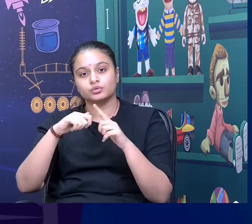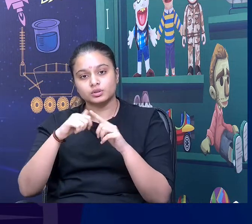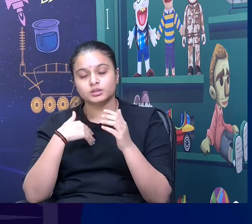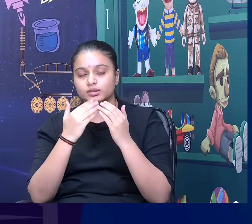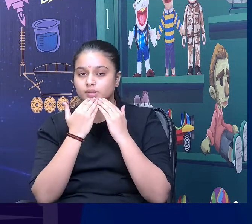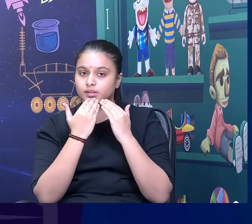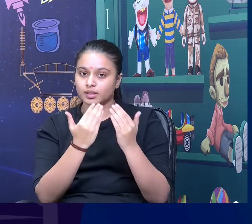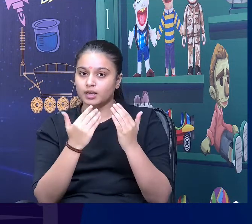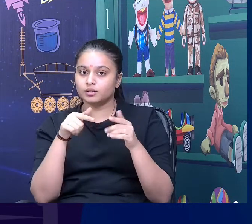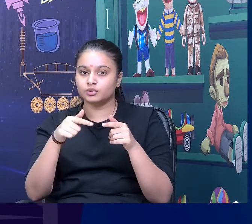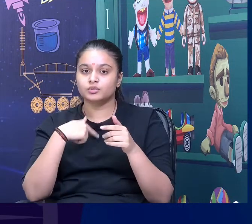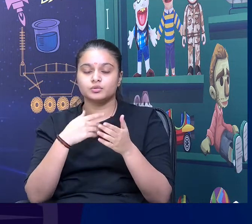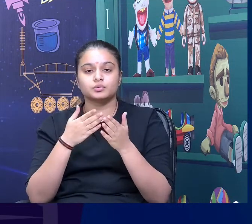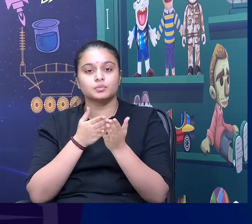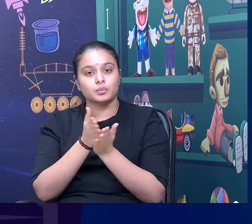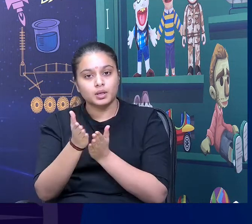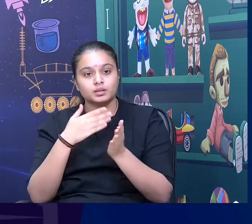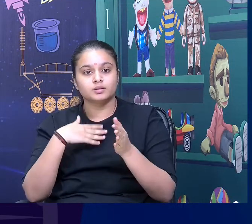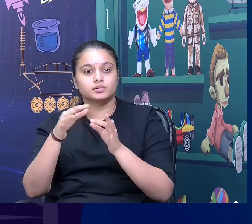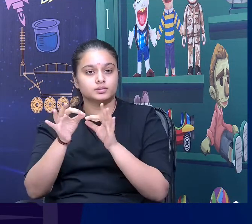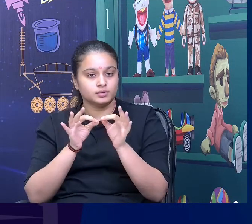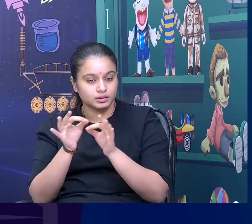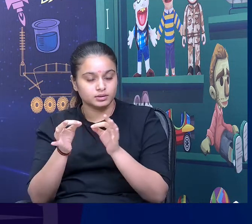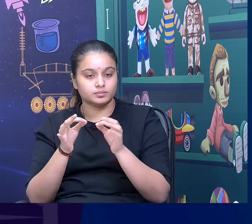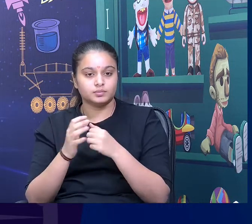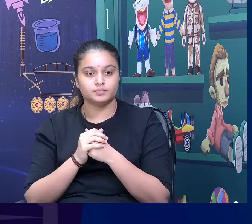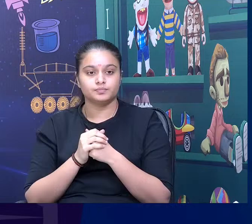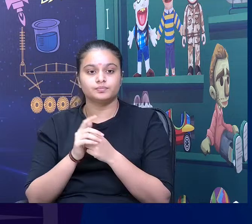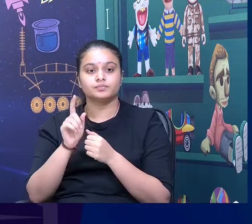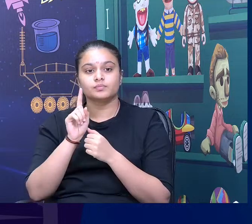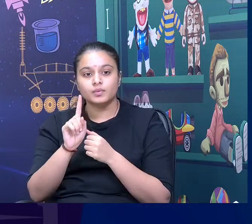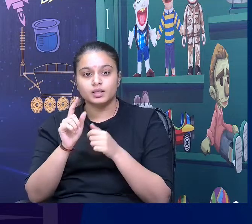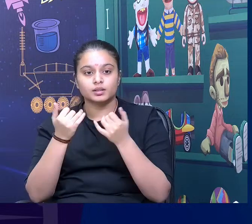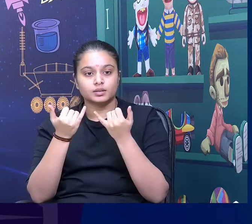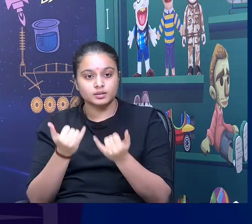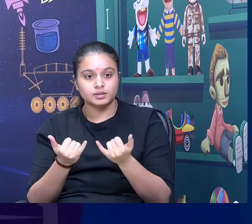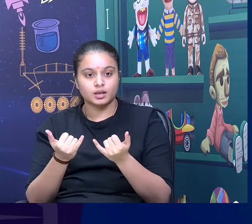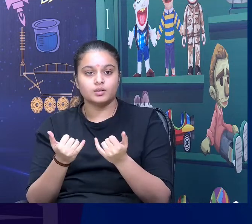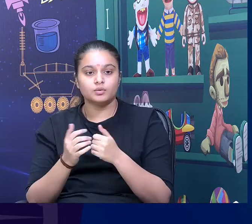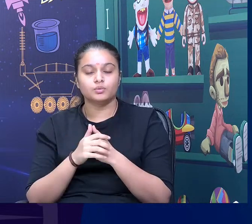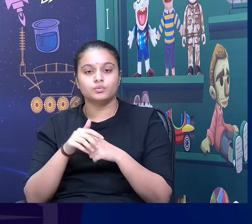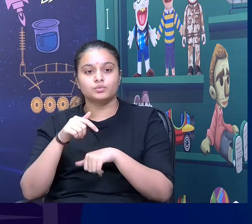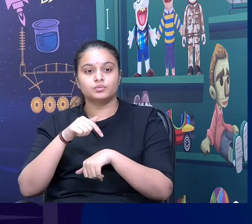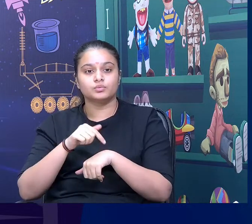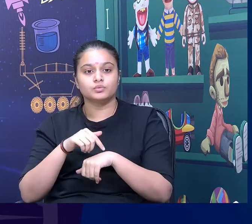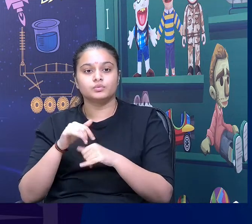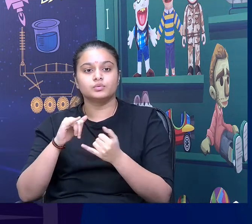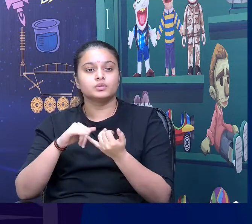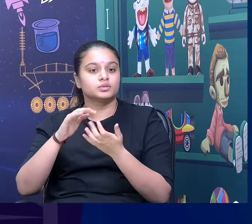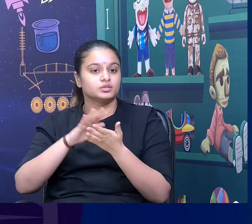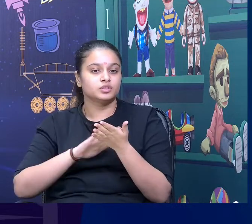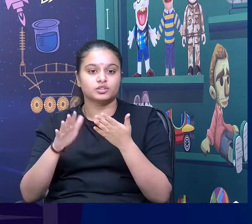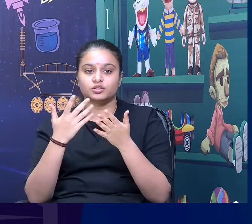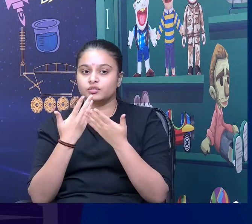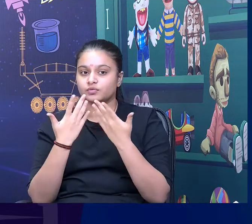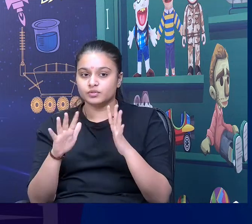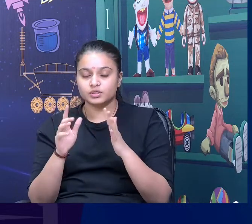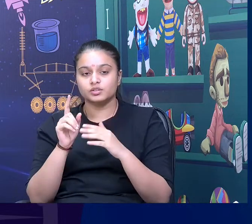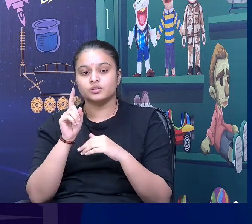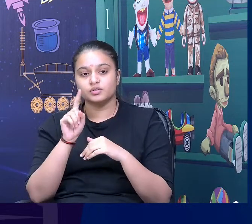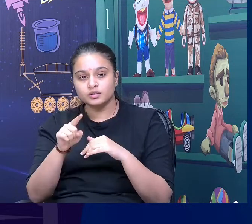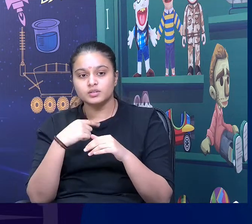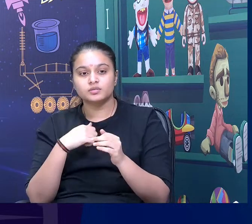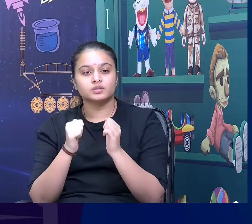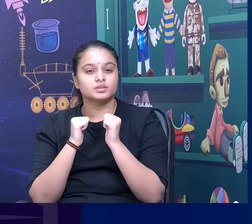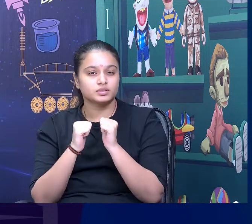you to her as well, the way she explained everything to our children. But now it's time to take our leave. I know that it's